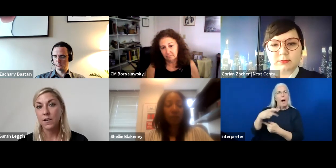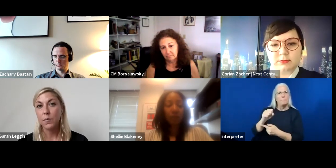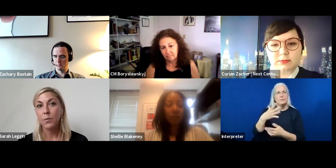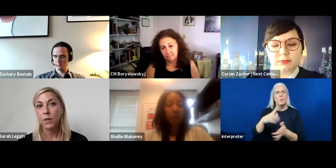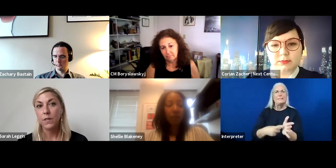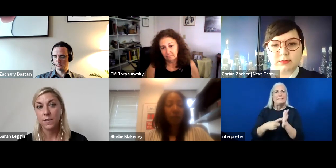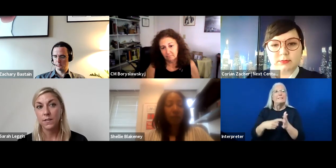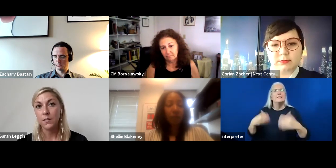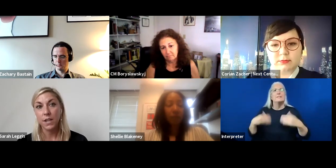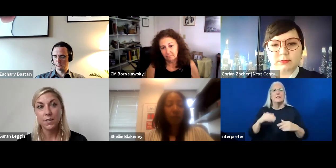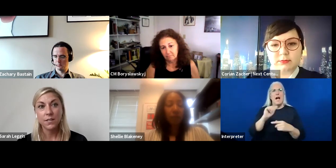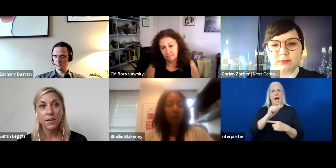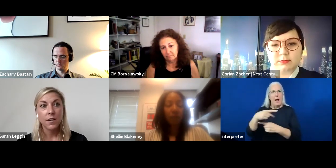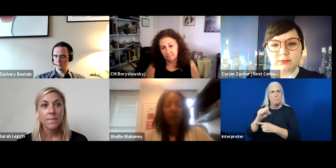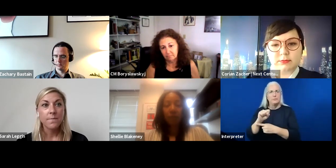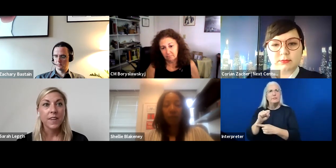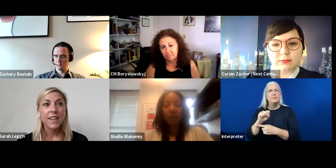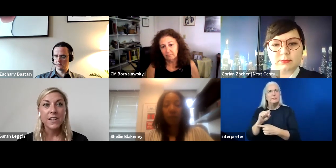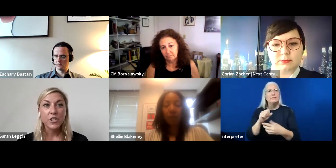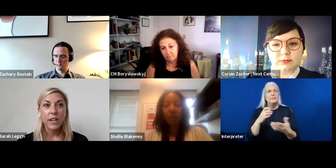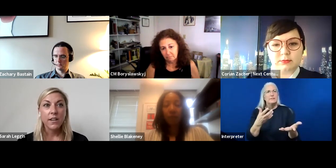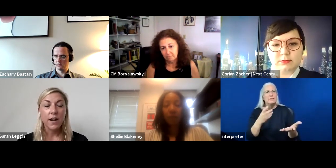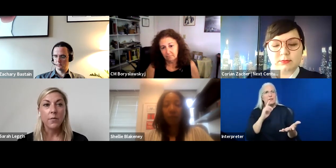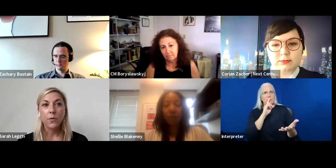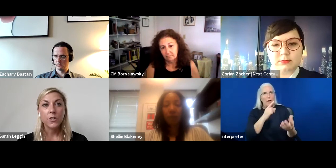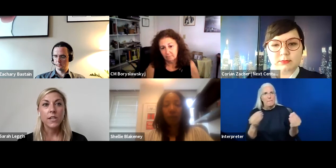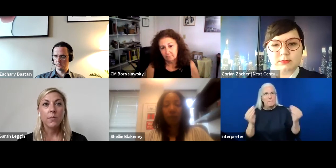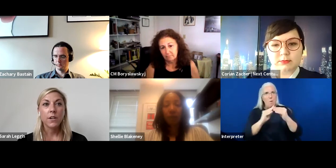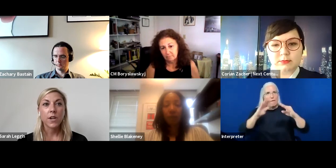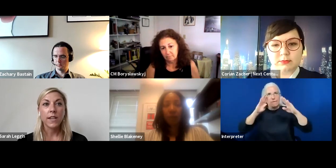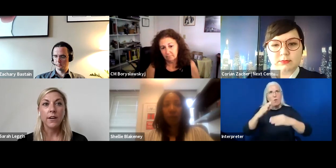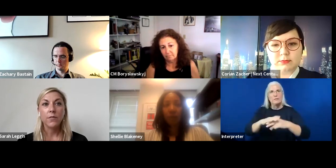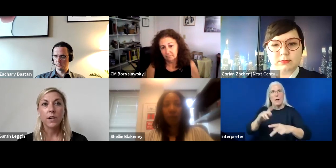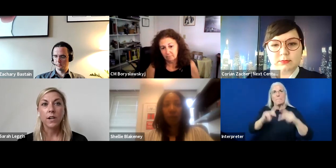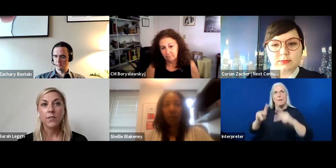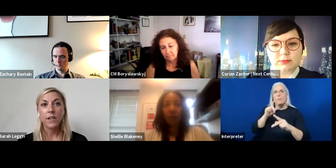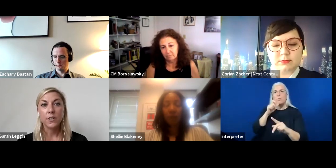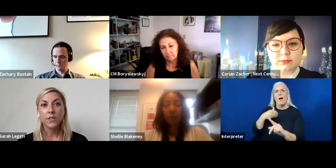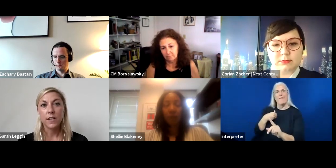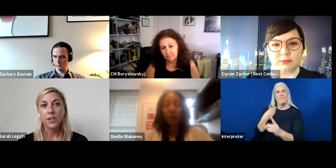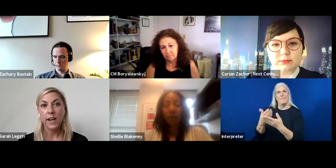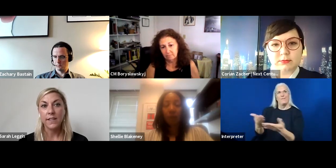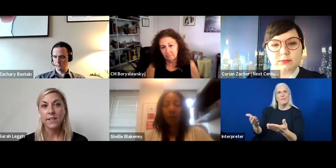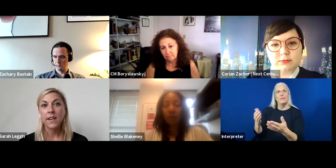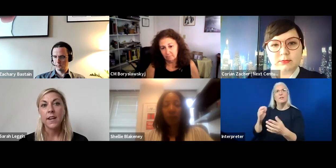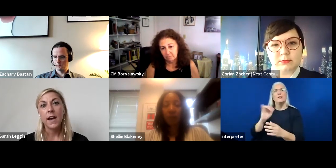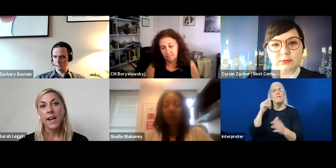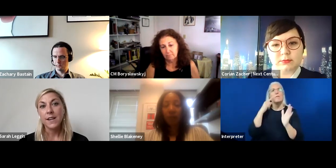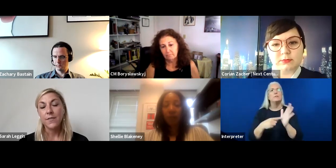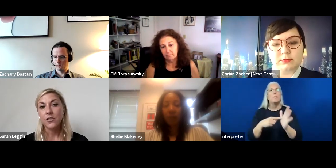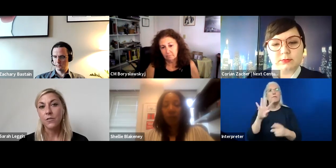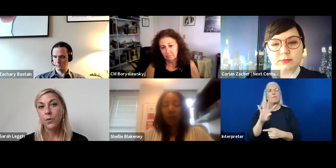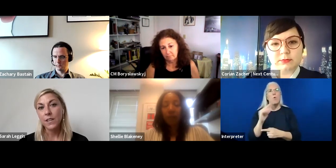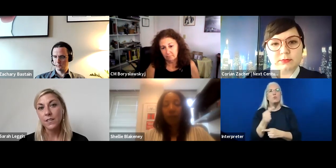the needs of people with disabilities. In addition, 4G networks allowed for features such as